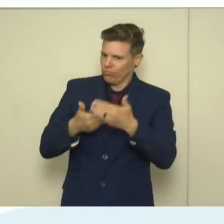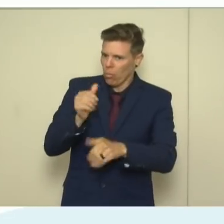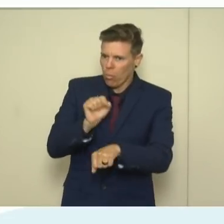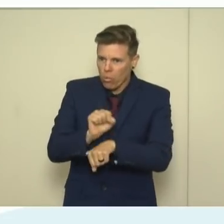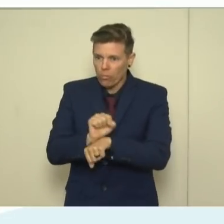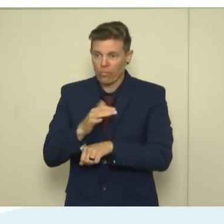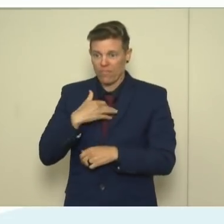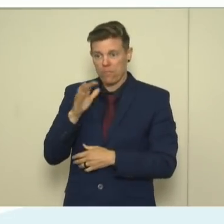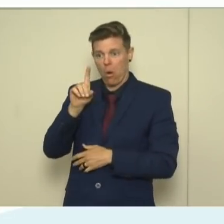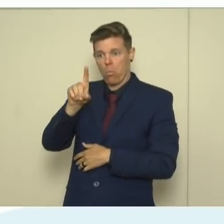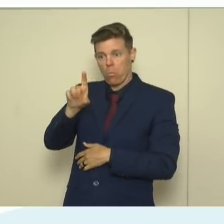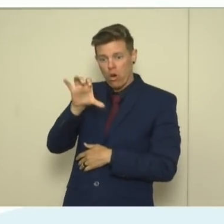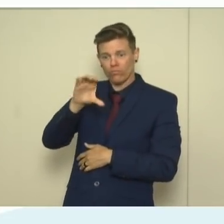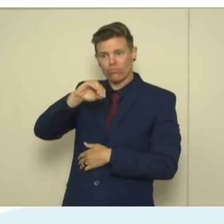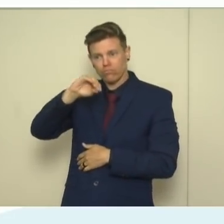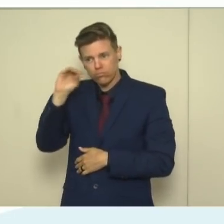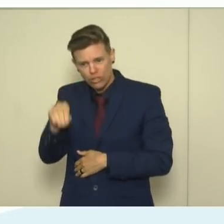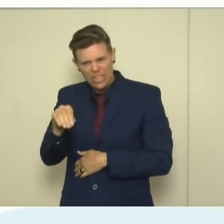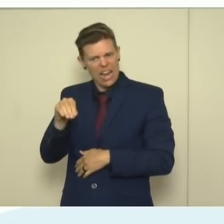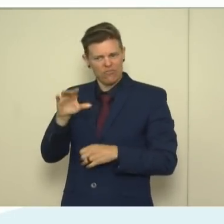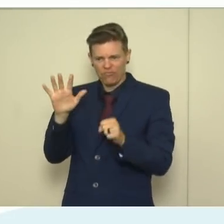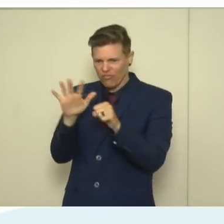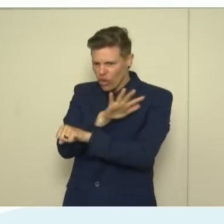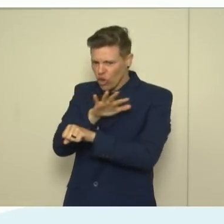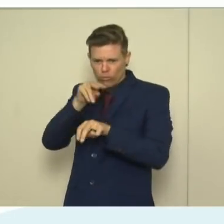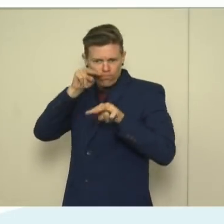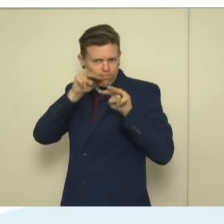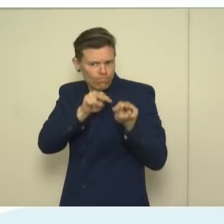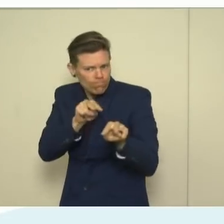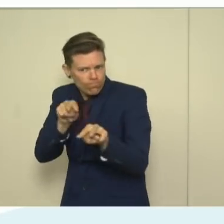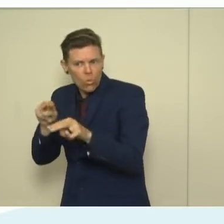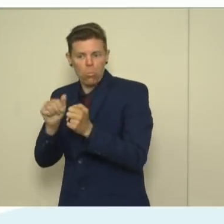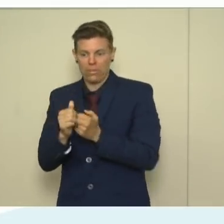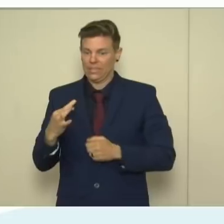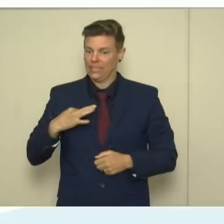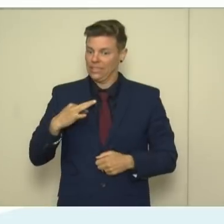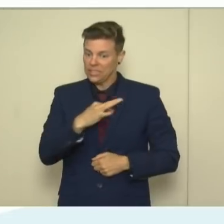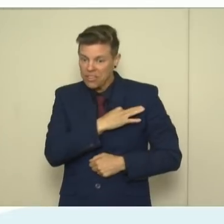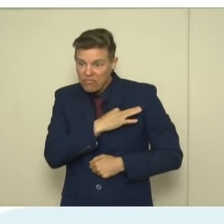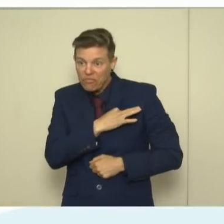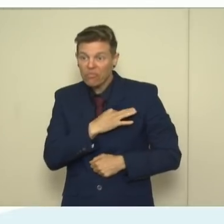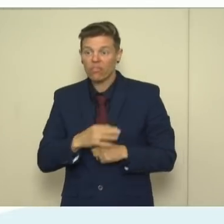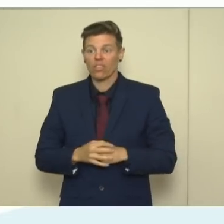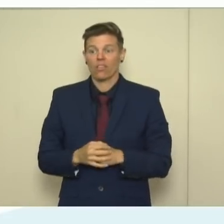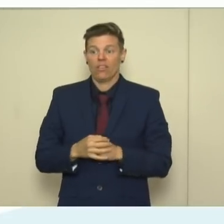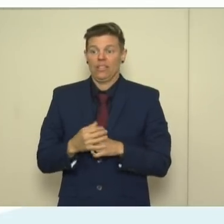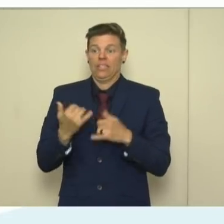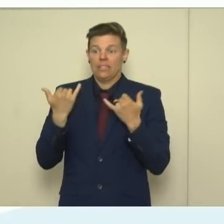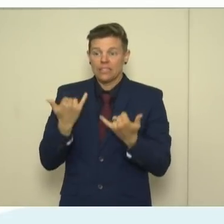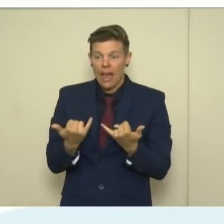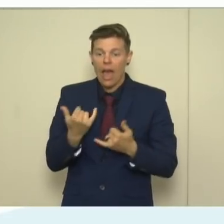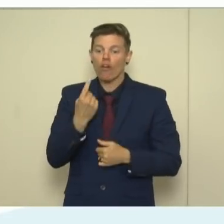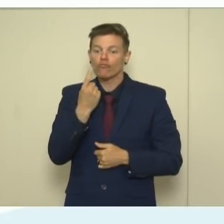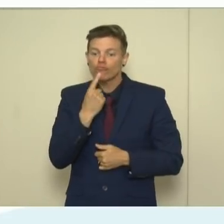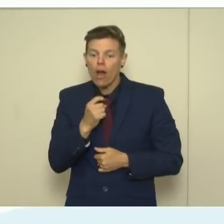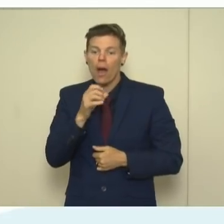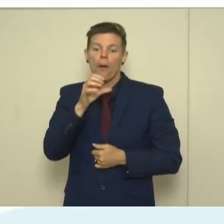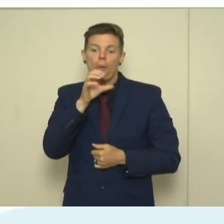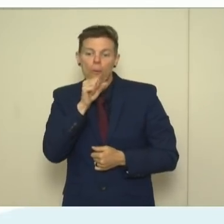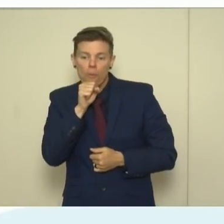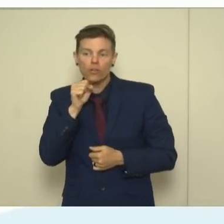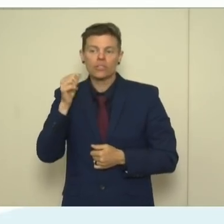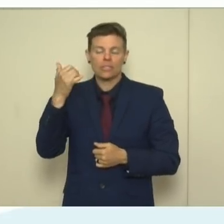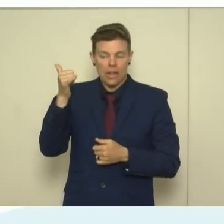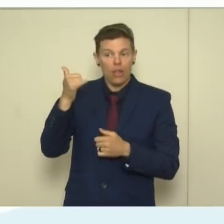childcare employees. We did that initially. We're now focused similarly on these red, orange, and yellow counties. We have developed a